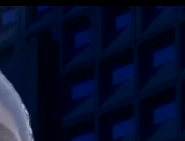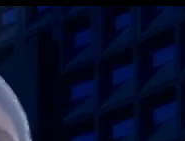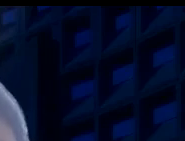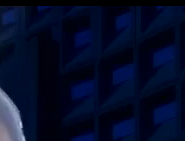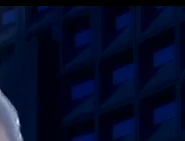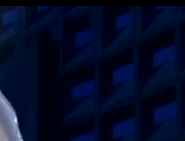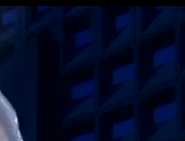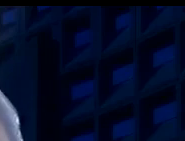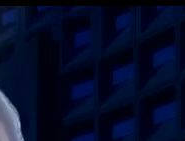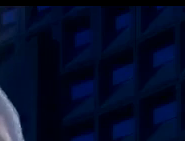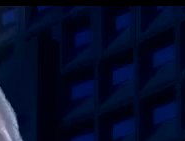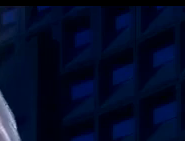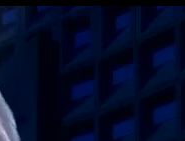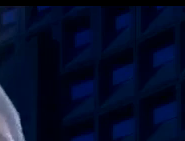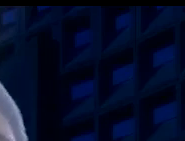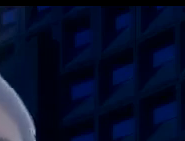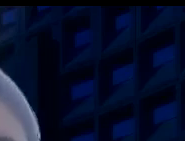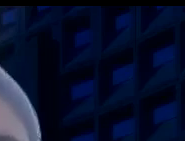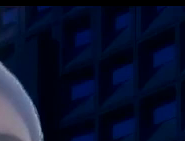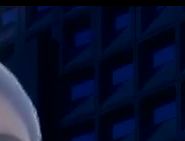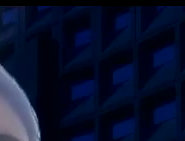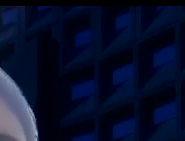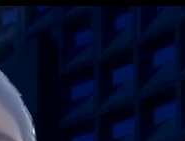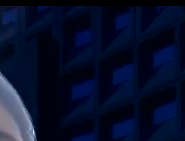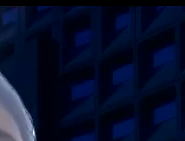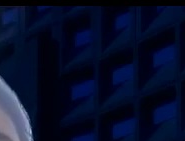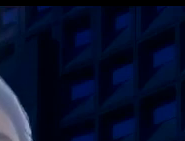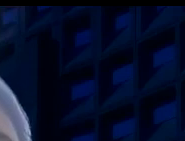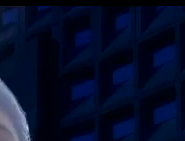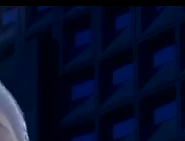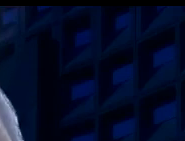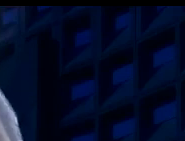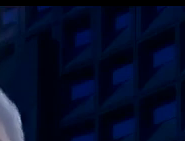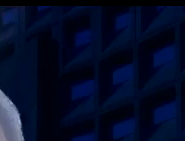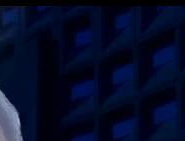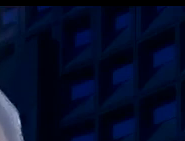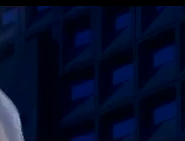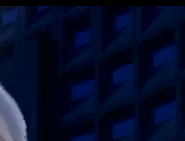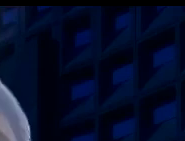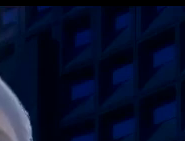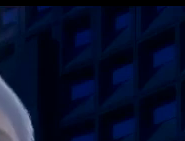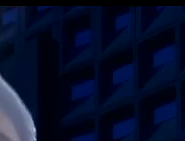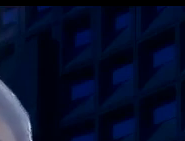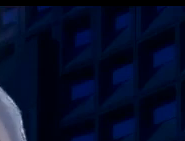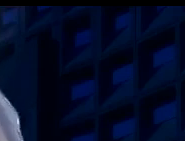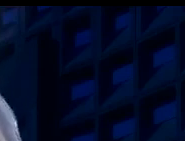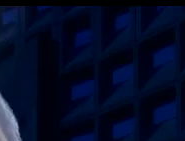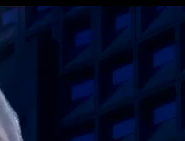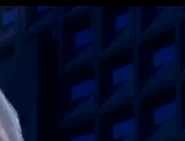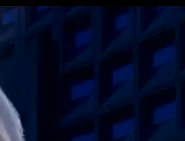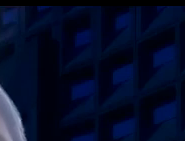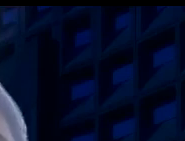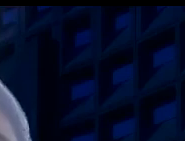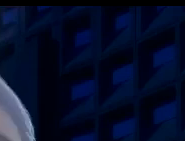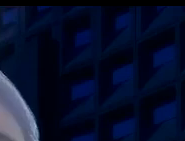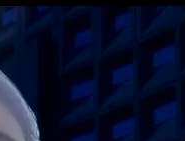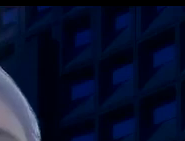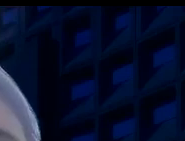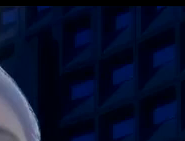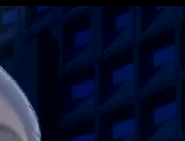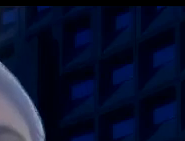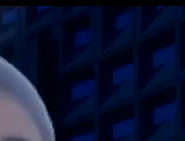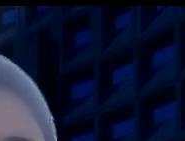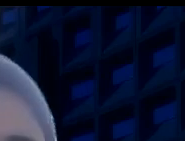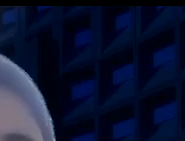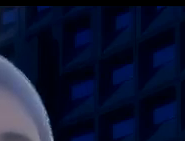meth makers. And meth has a propensity to explode when you make it. And so it's been